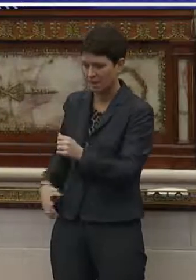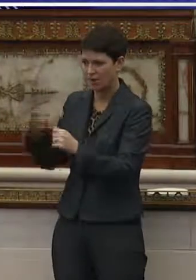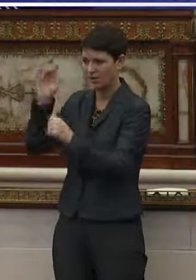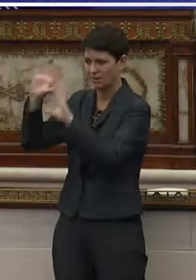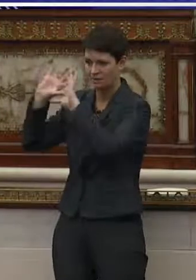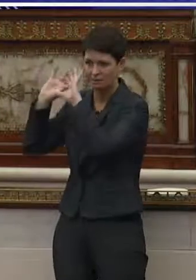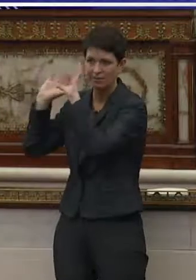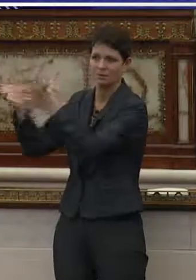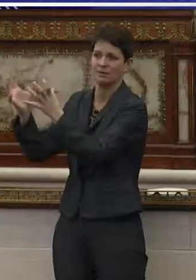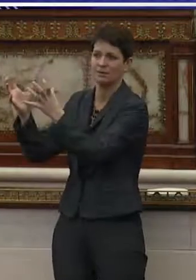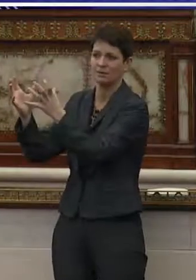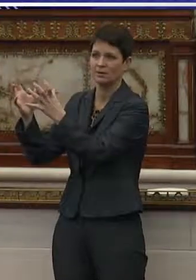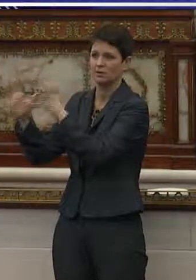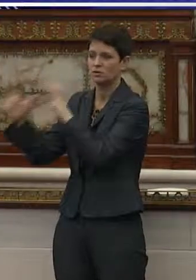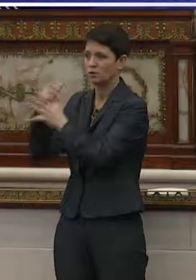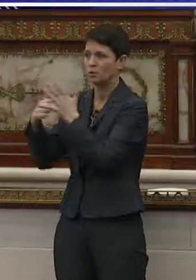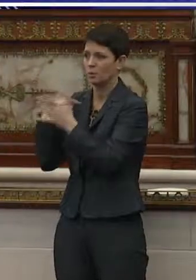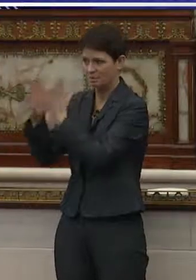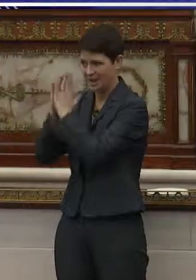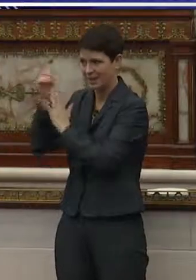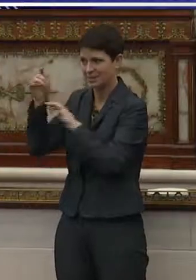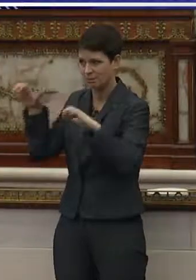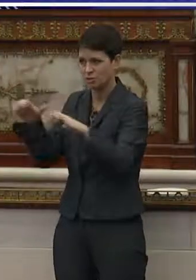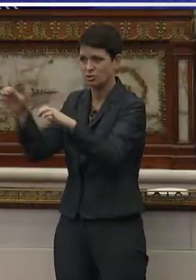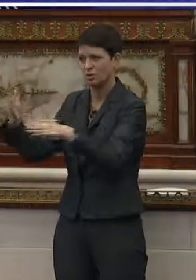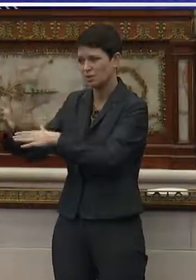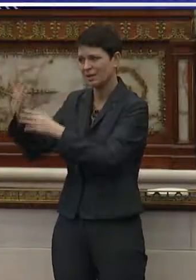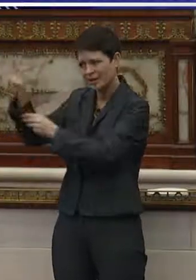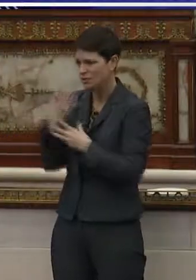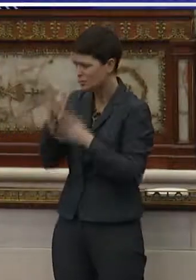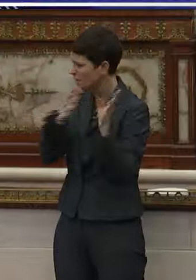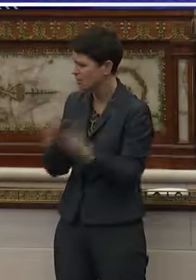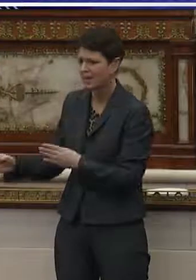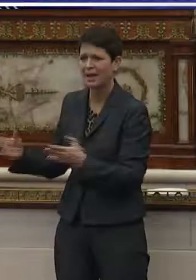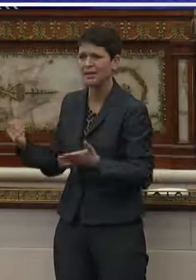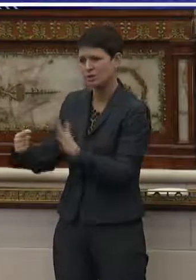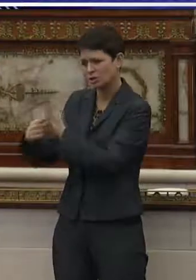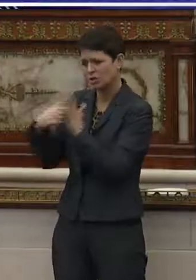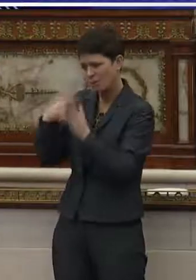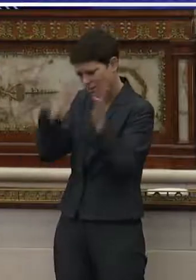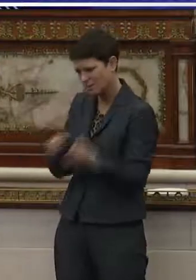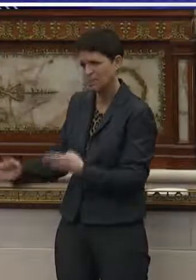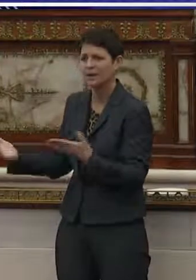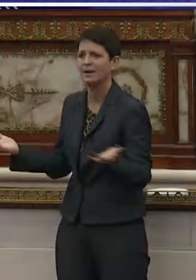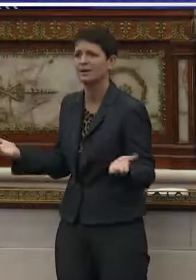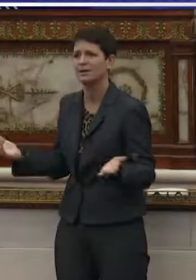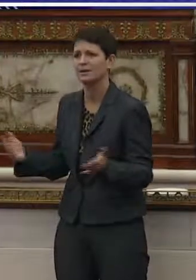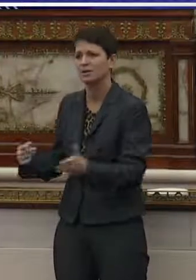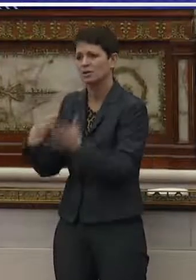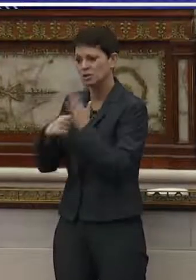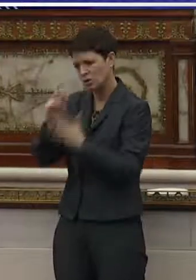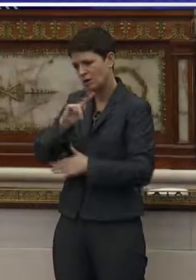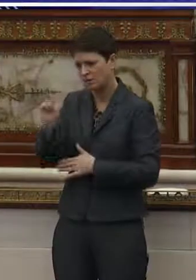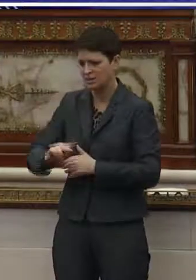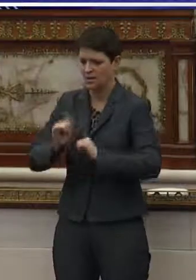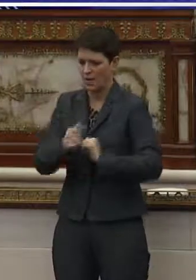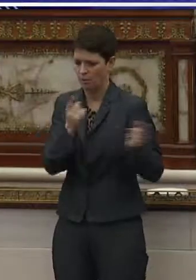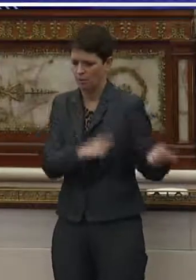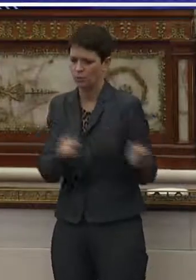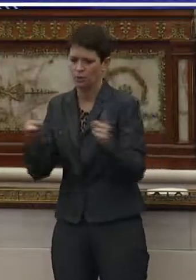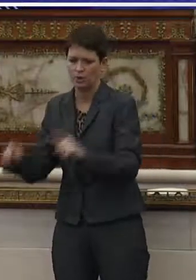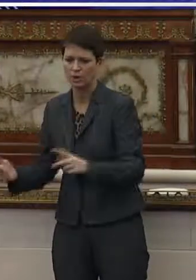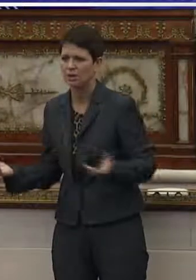administration to do what we've been asking them to do. Share with us the plan. Show us the plan. Show Philadelphia how this is going to